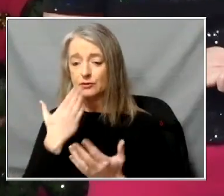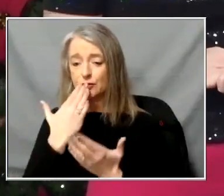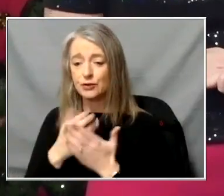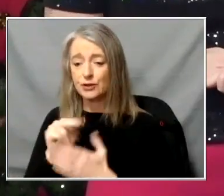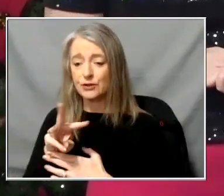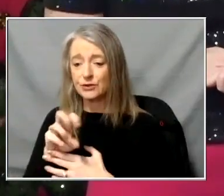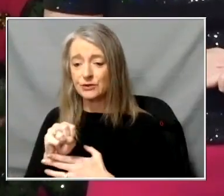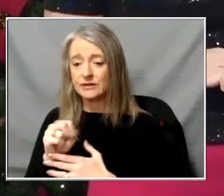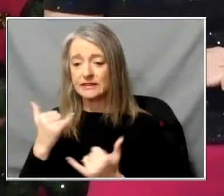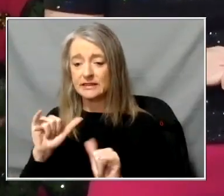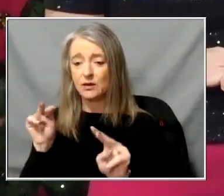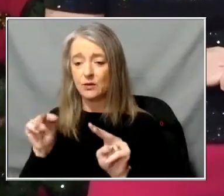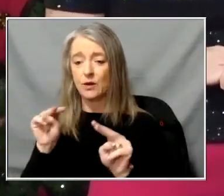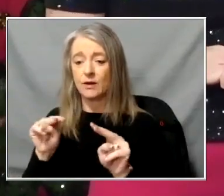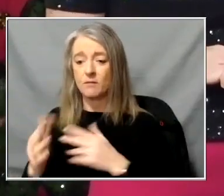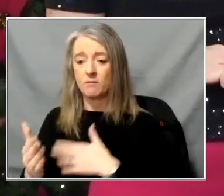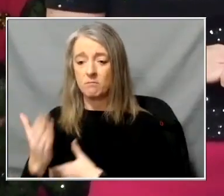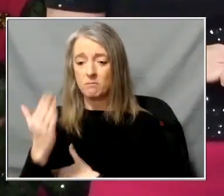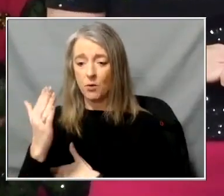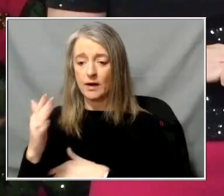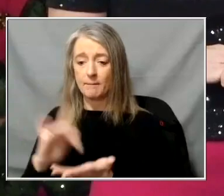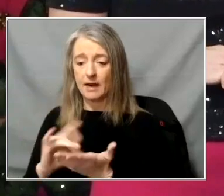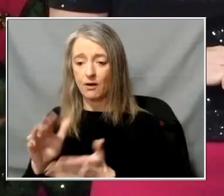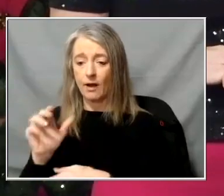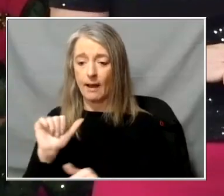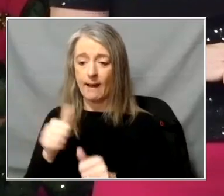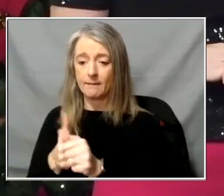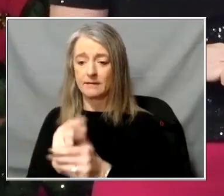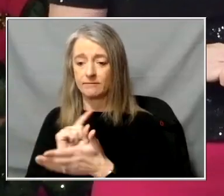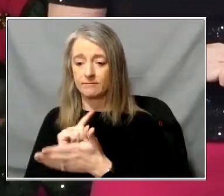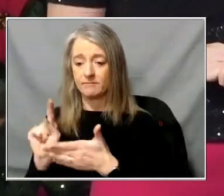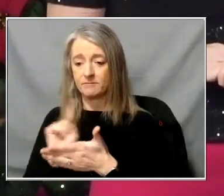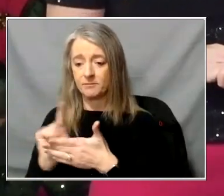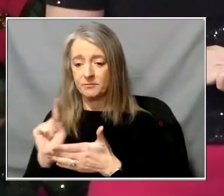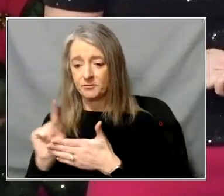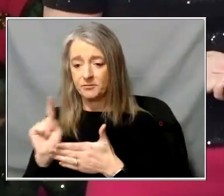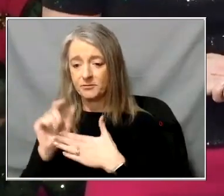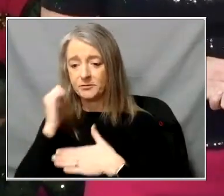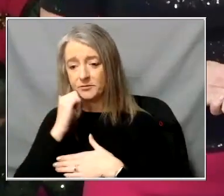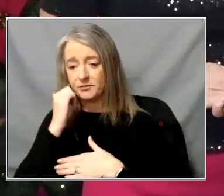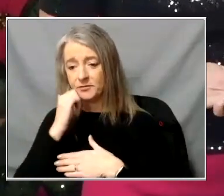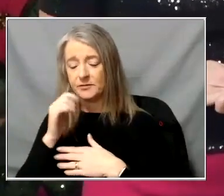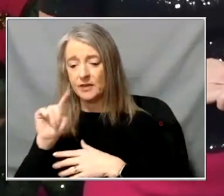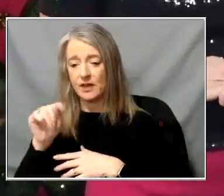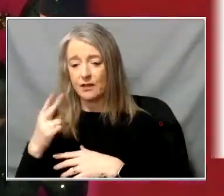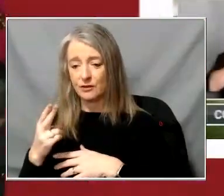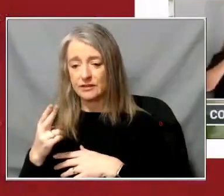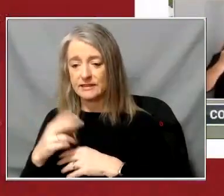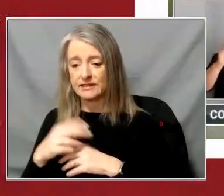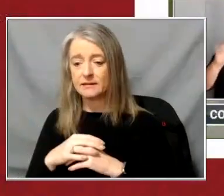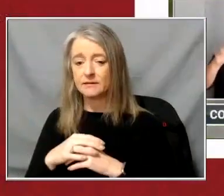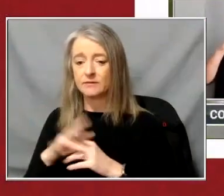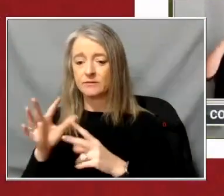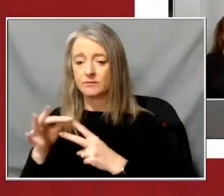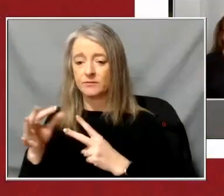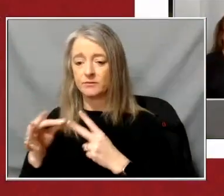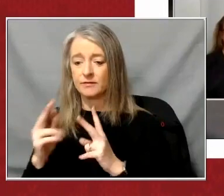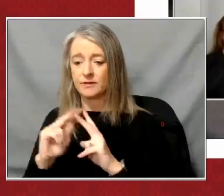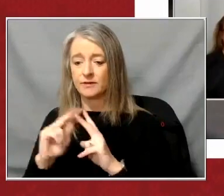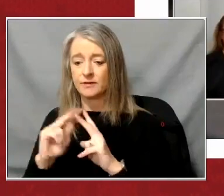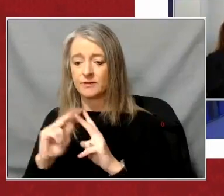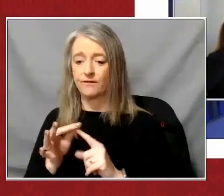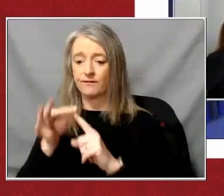take-home message talking about gallbladder cancer is that probably you don't have gallbladder cancer. You probably have something very common, like that could be